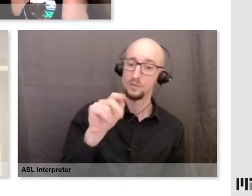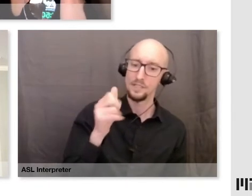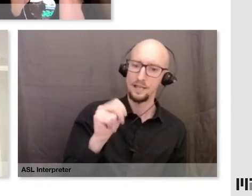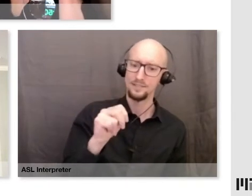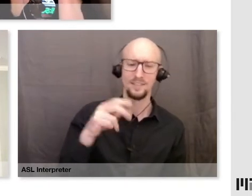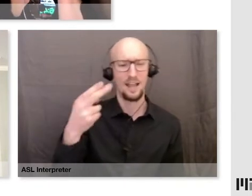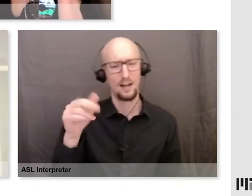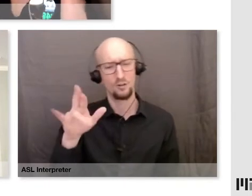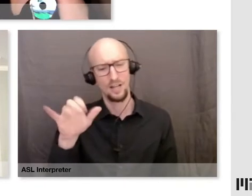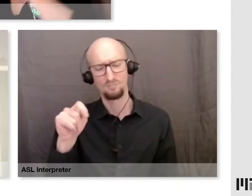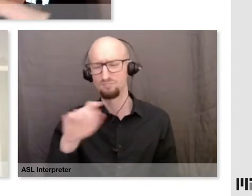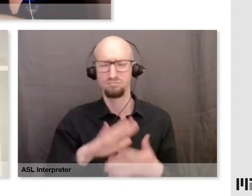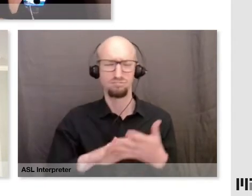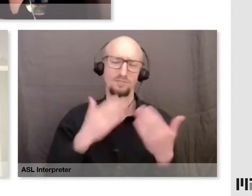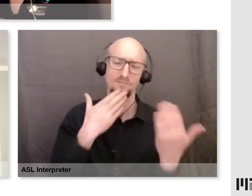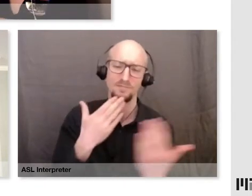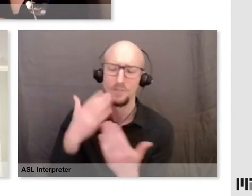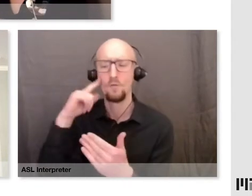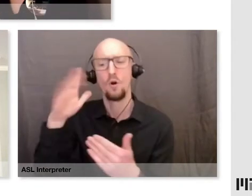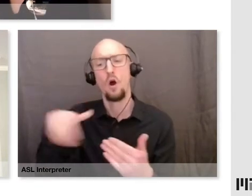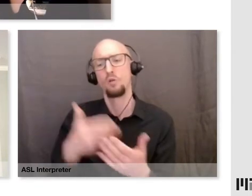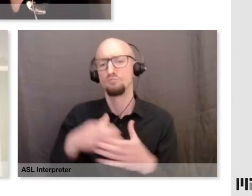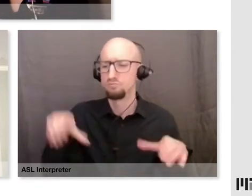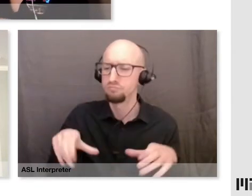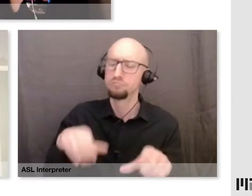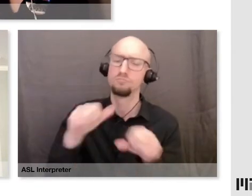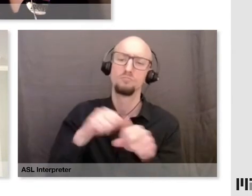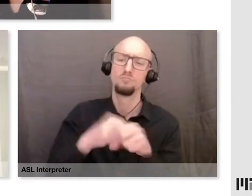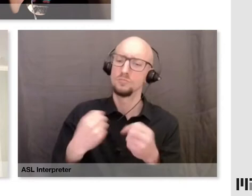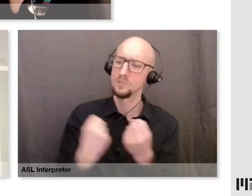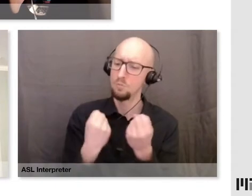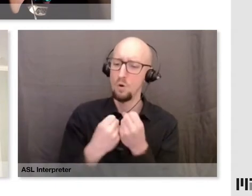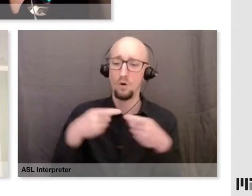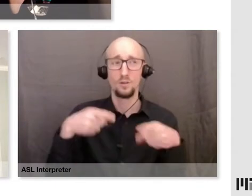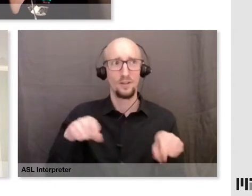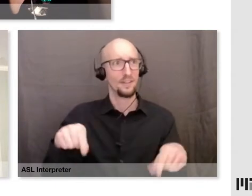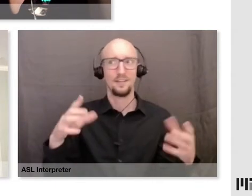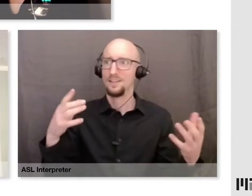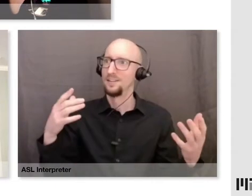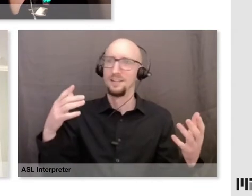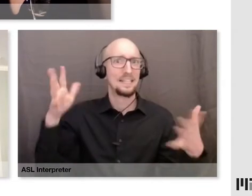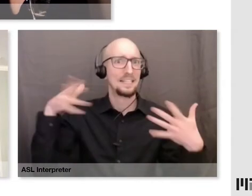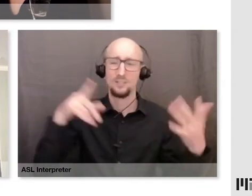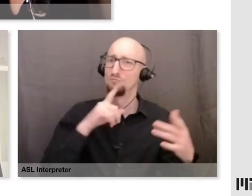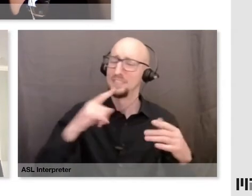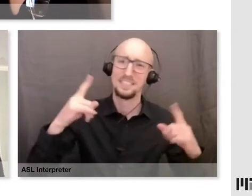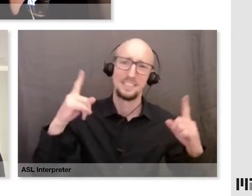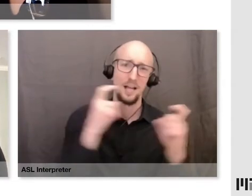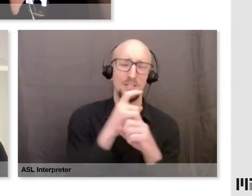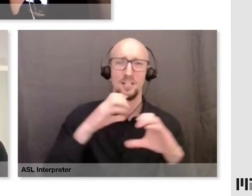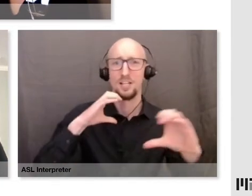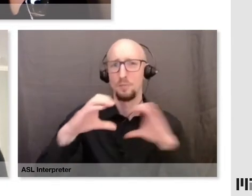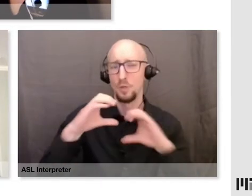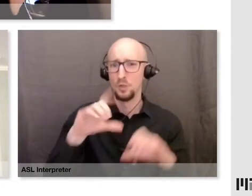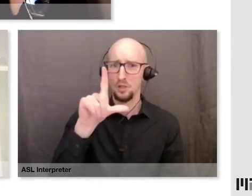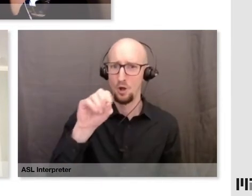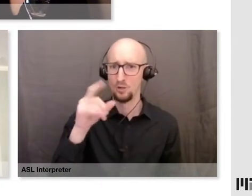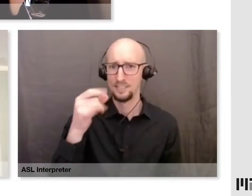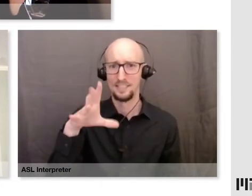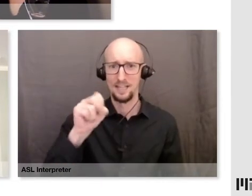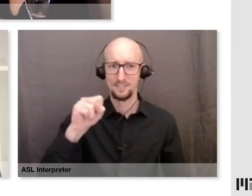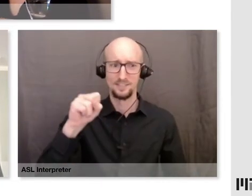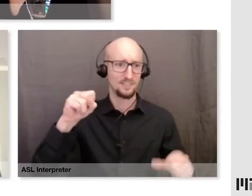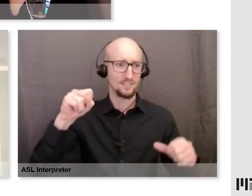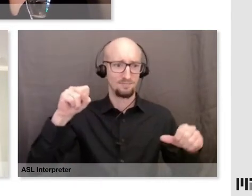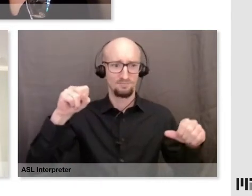incredible work that they've done supporting us in this kind of insanely complex communications and logistics involved